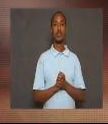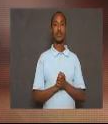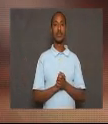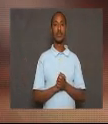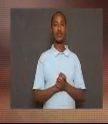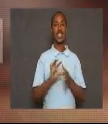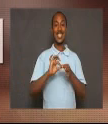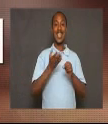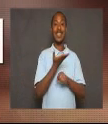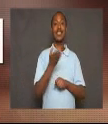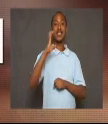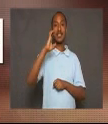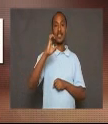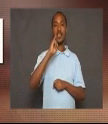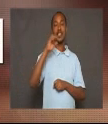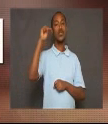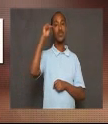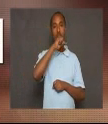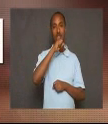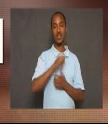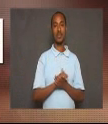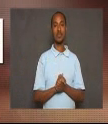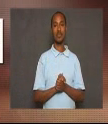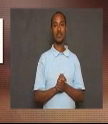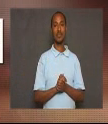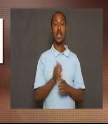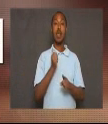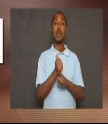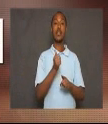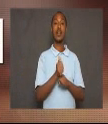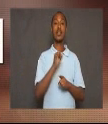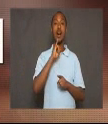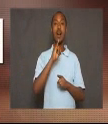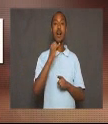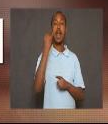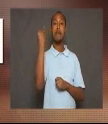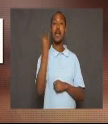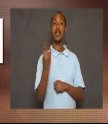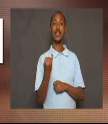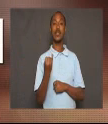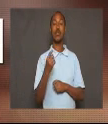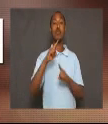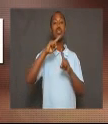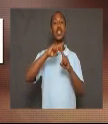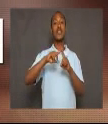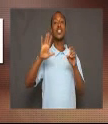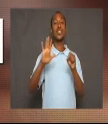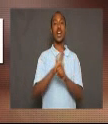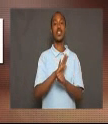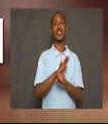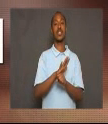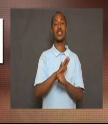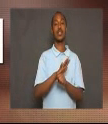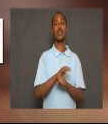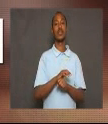Sentence C is false. Metals are a matrix of positively charged